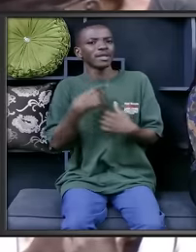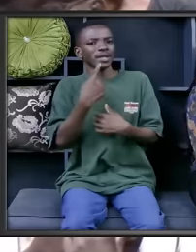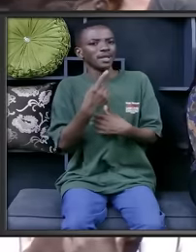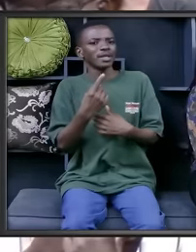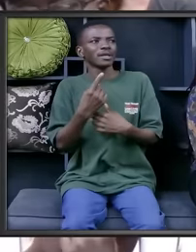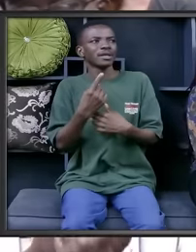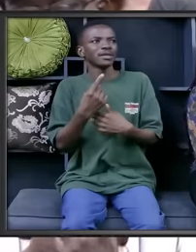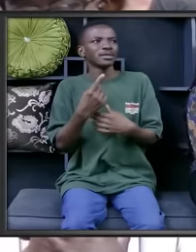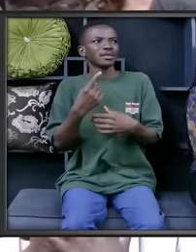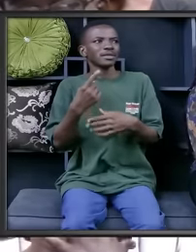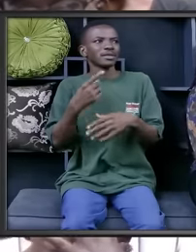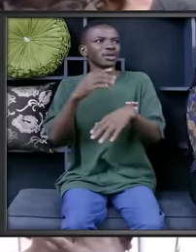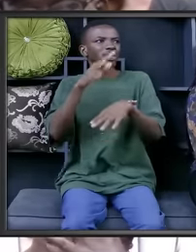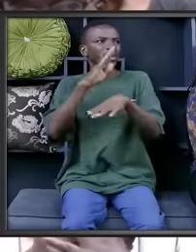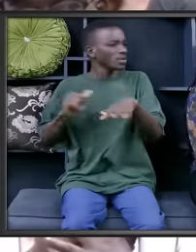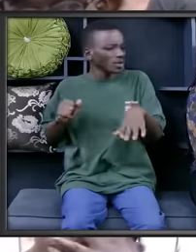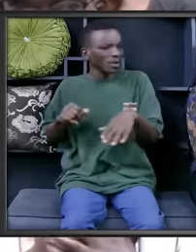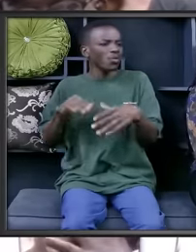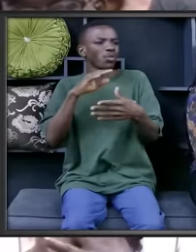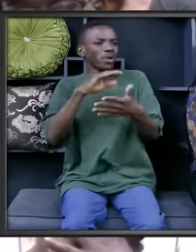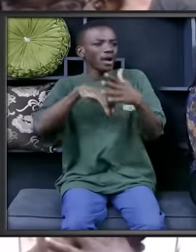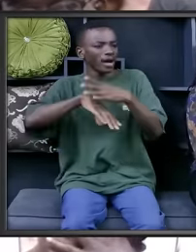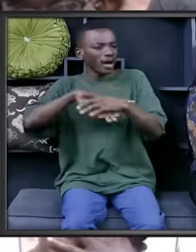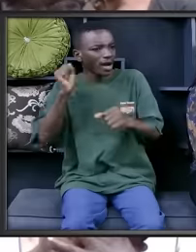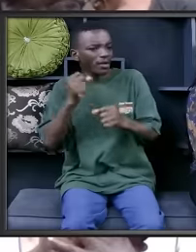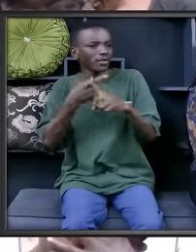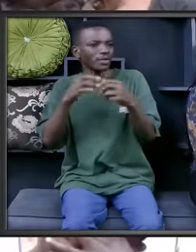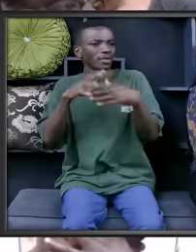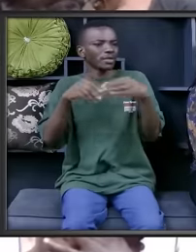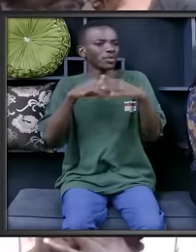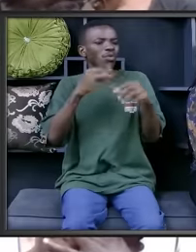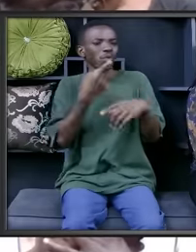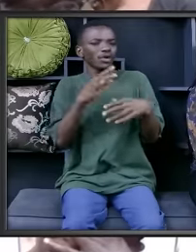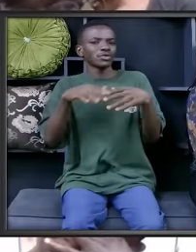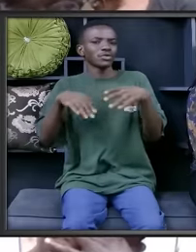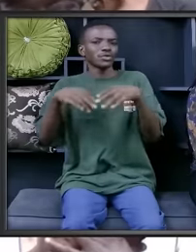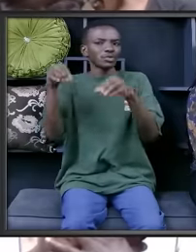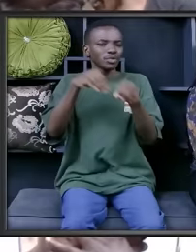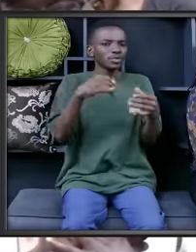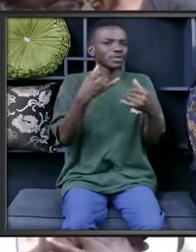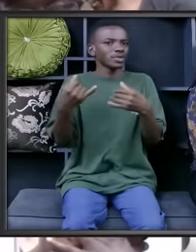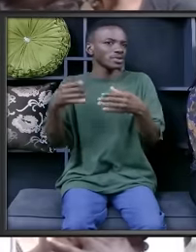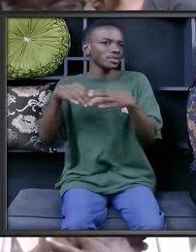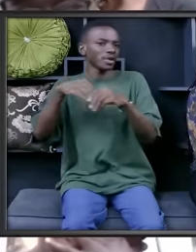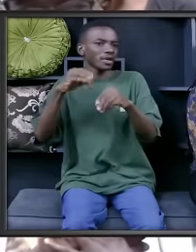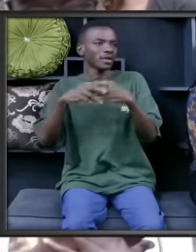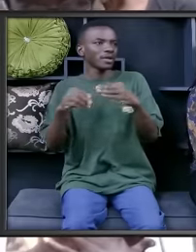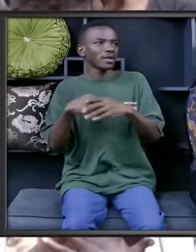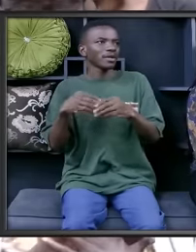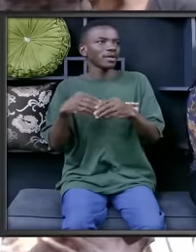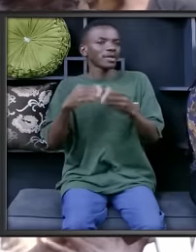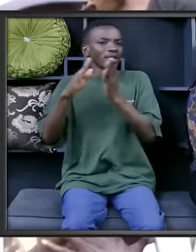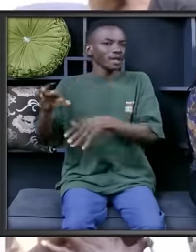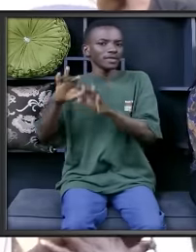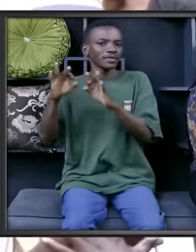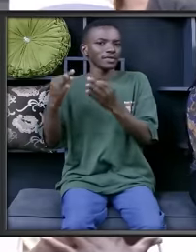the doctors, come out matter for my family. Who are you to put your mouth in my family issue? Who are you? Doctors don't come say, madam, leave this